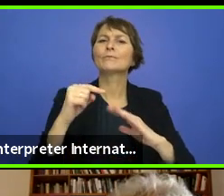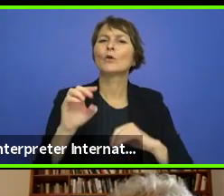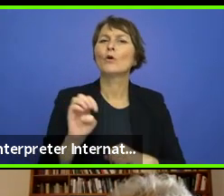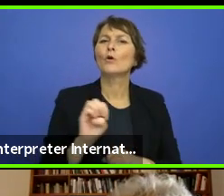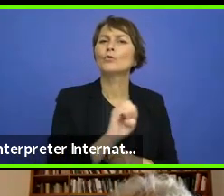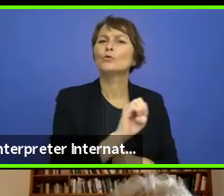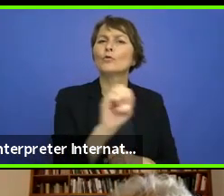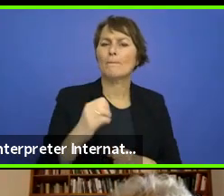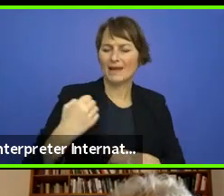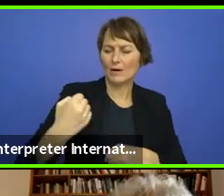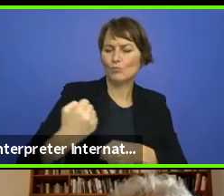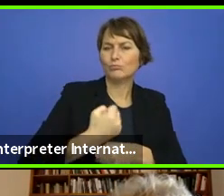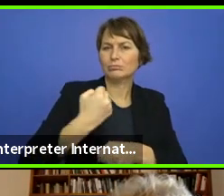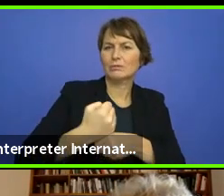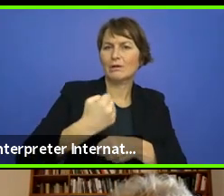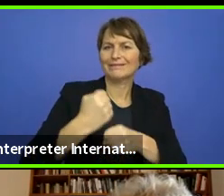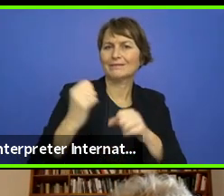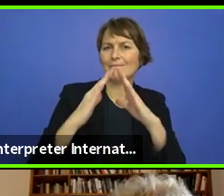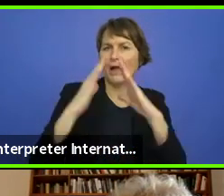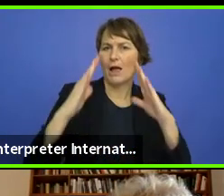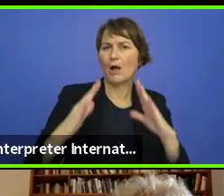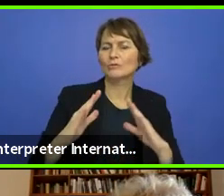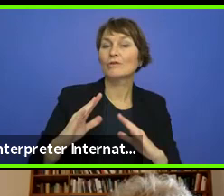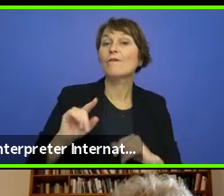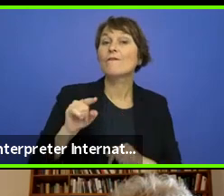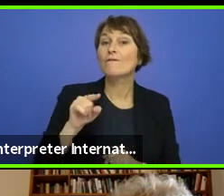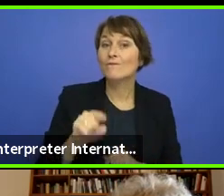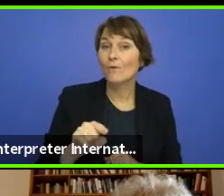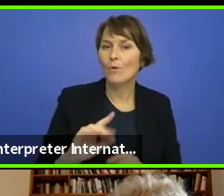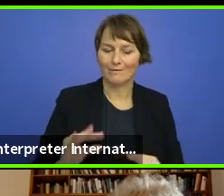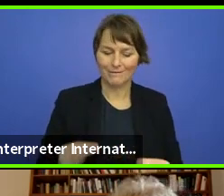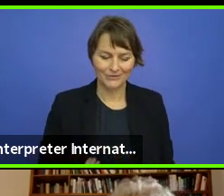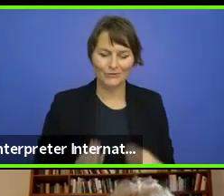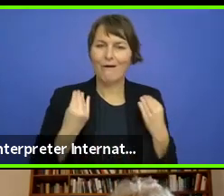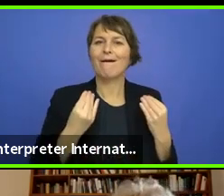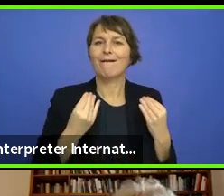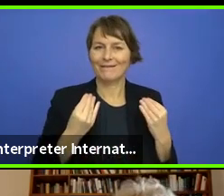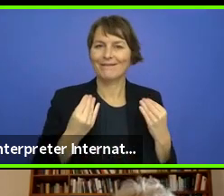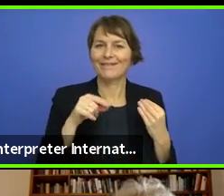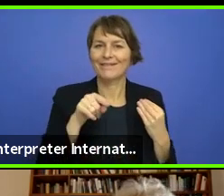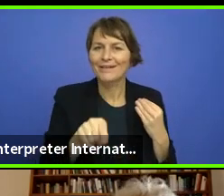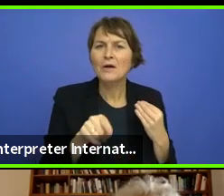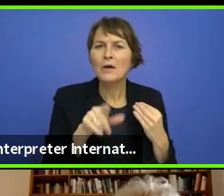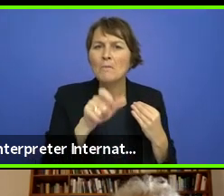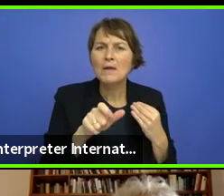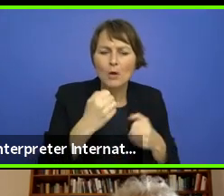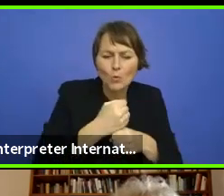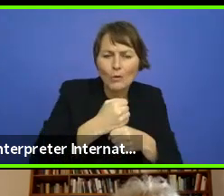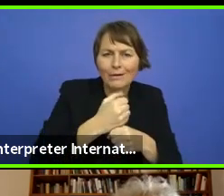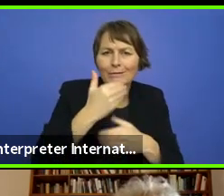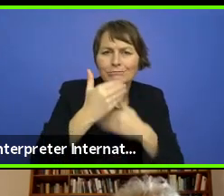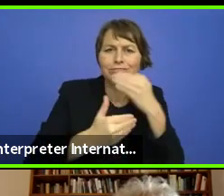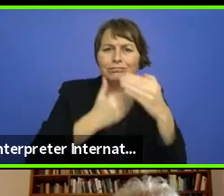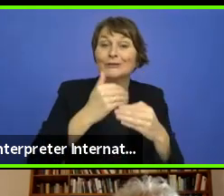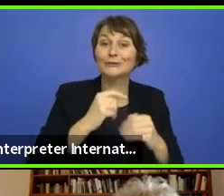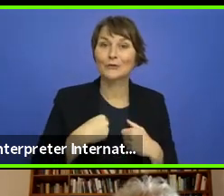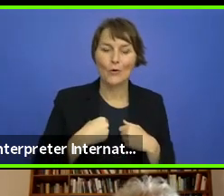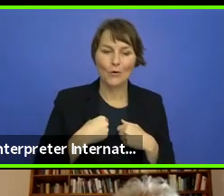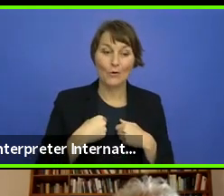young professionals, which is addressed specifically for postgraduate students in order to bridge the gap between the